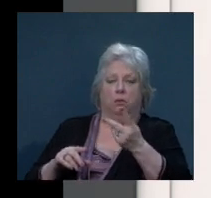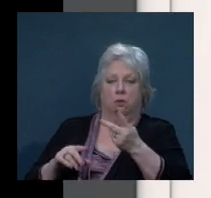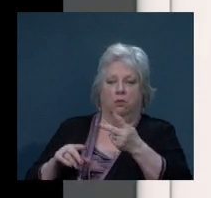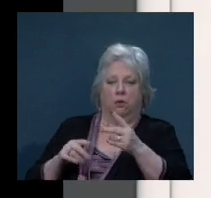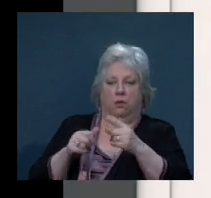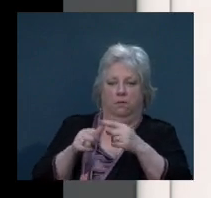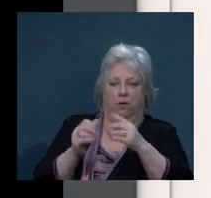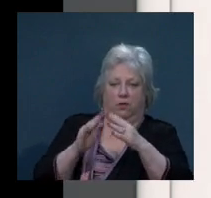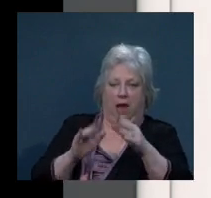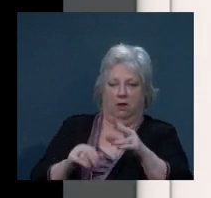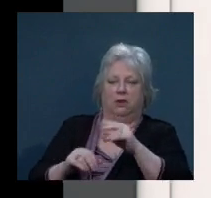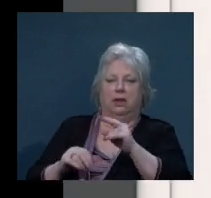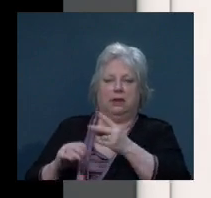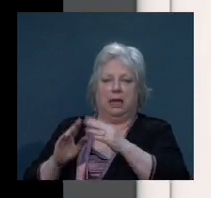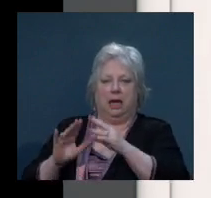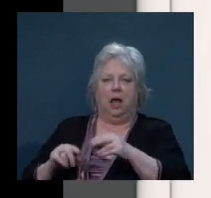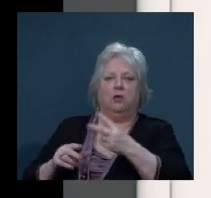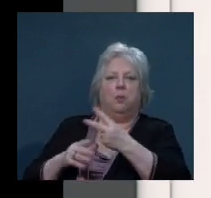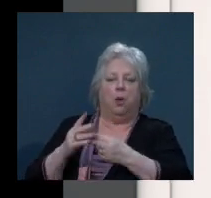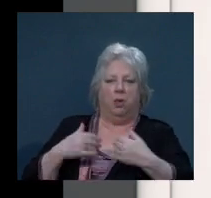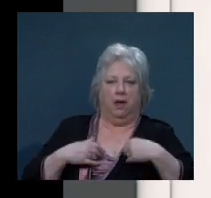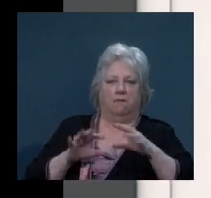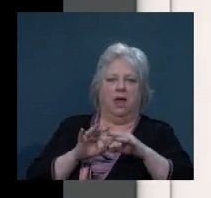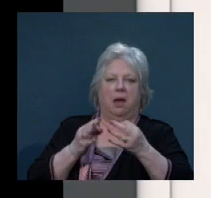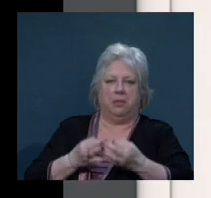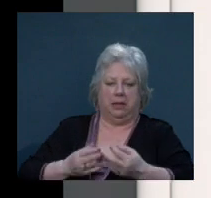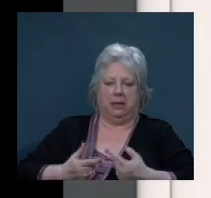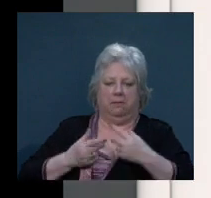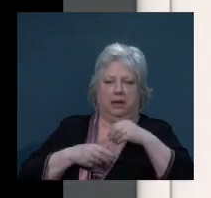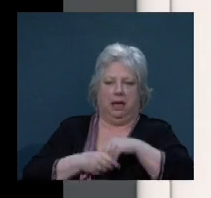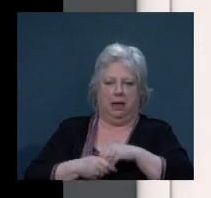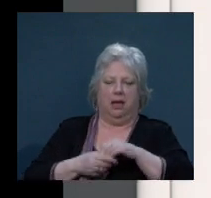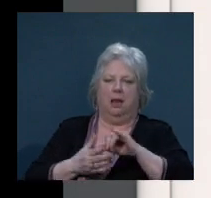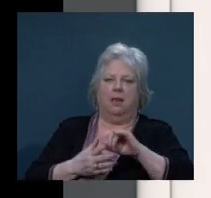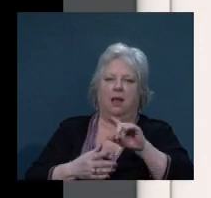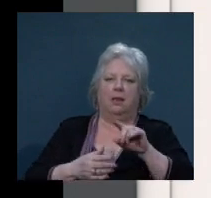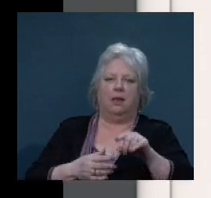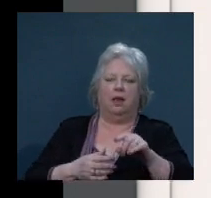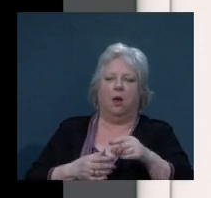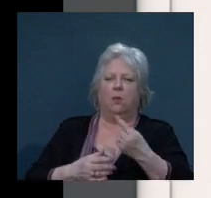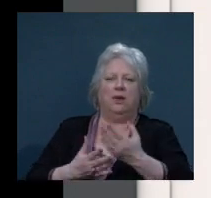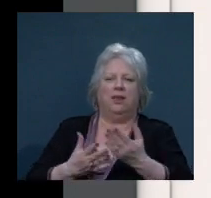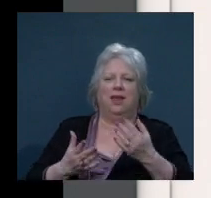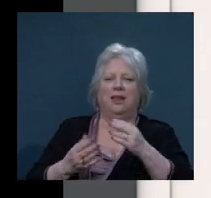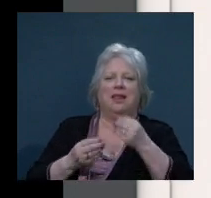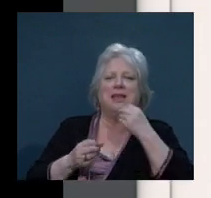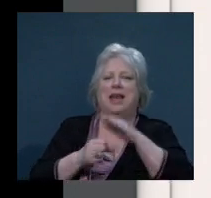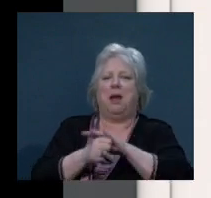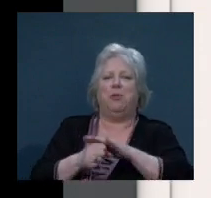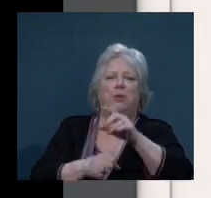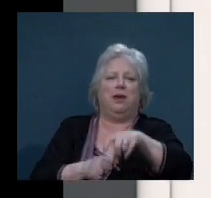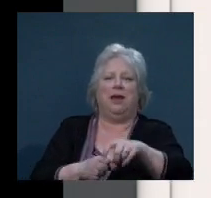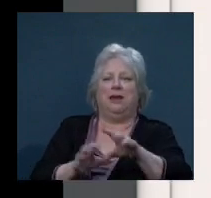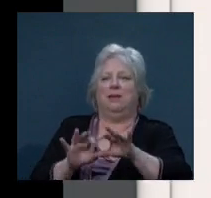first house and the second house, both have families. That's the only thing the neighborhood's lacking is families,